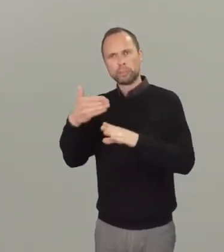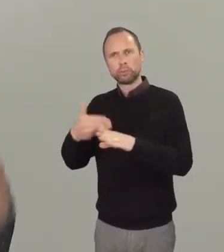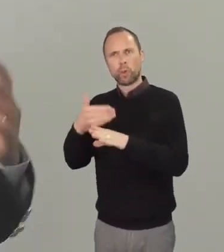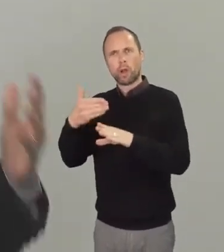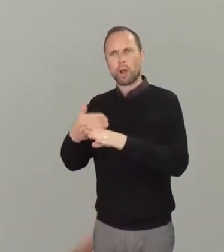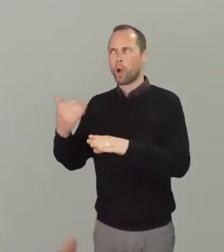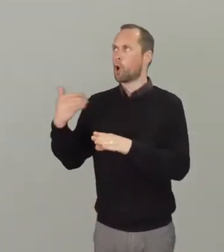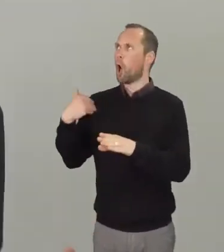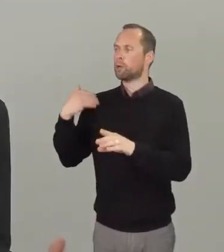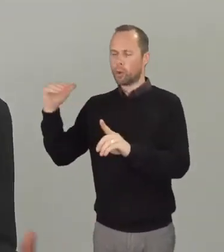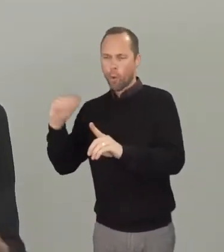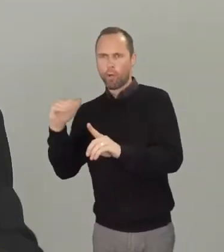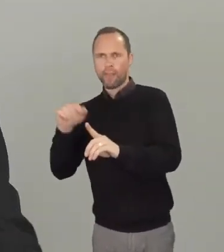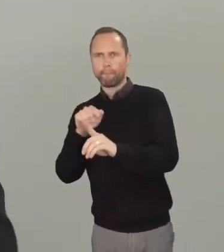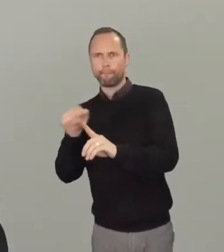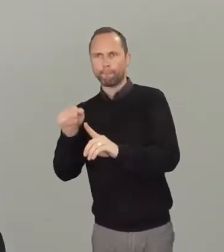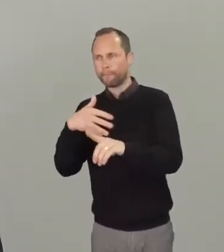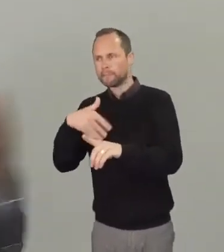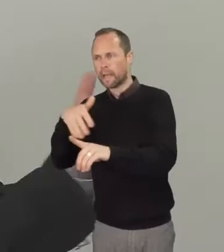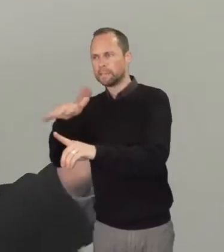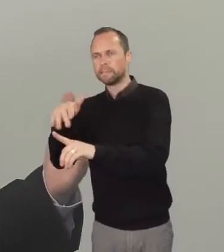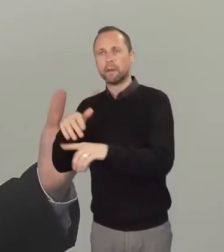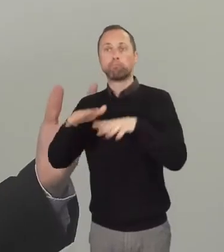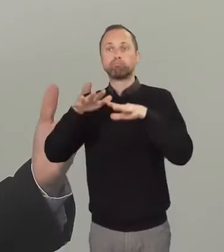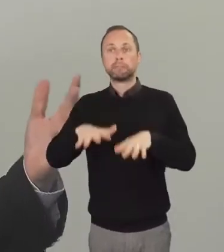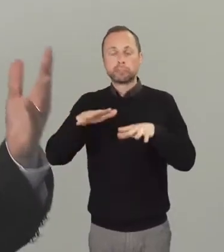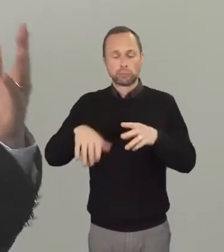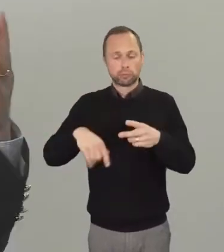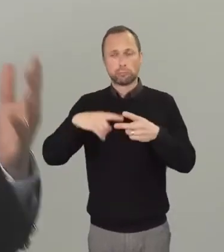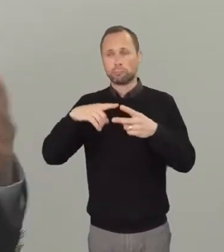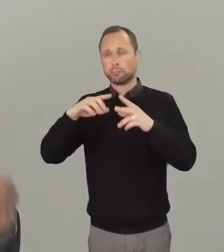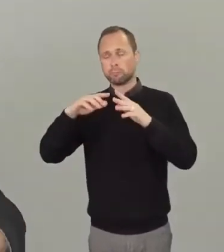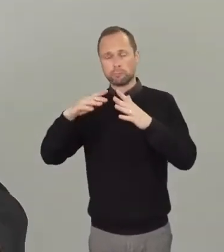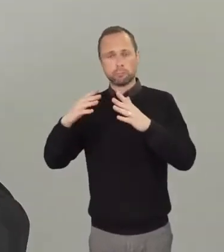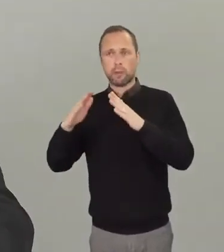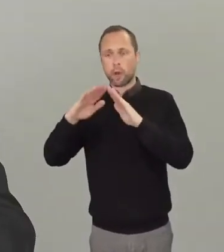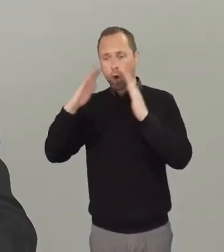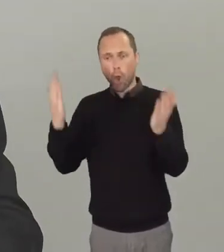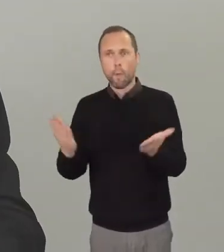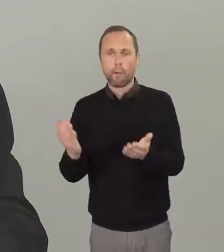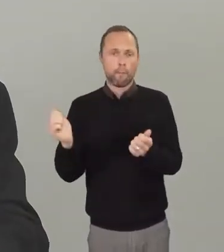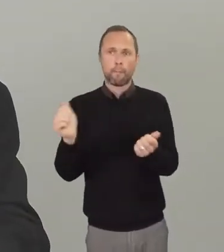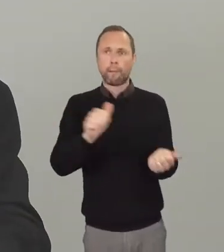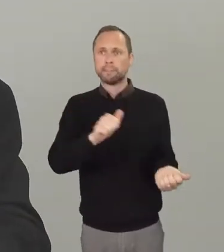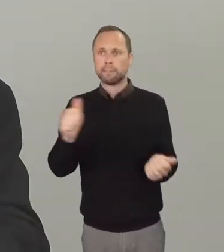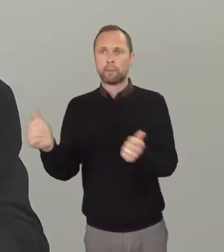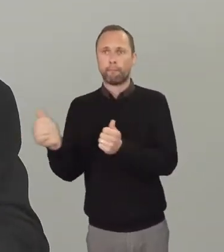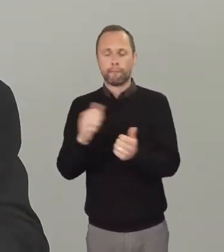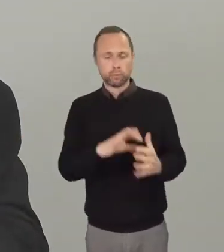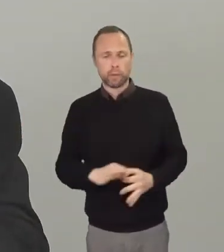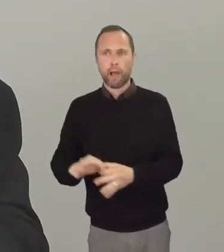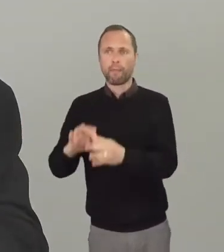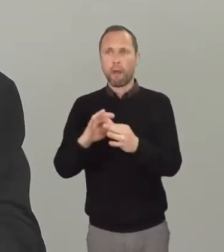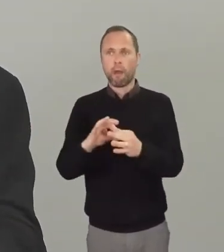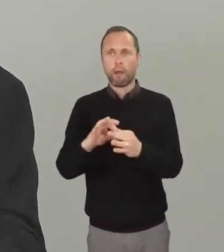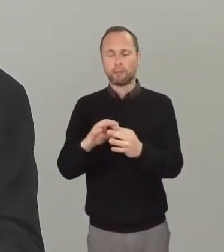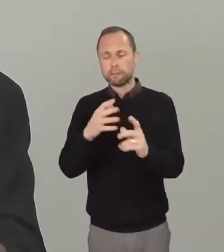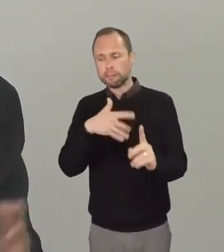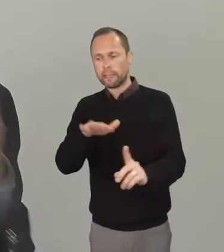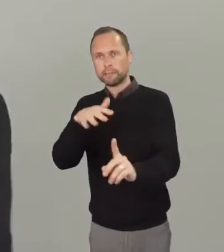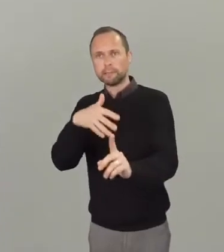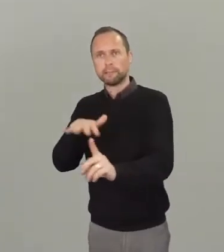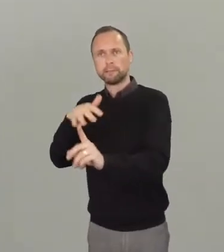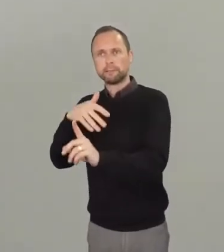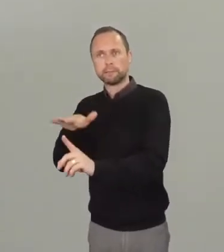mission. Not only British, but global Baptists, the harvest force together. And for